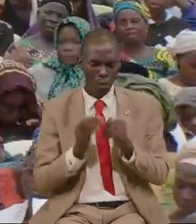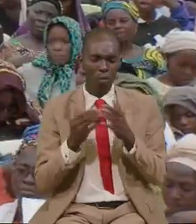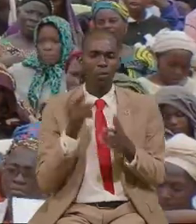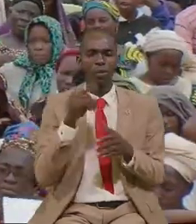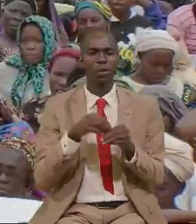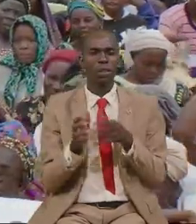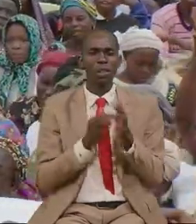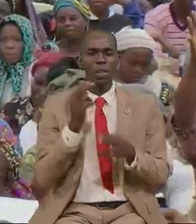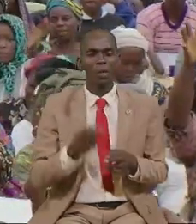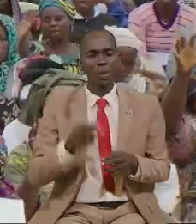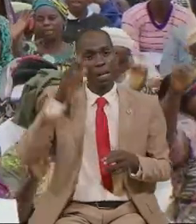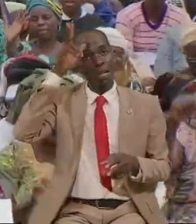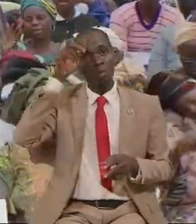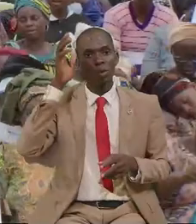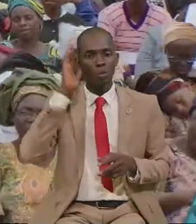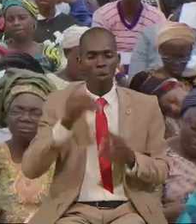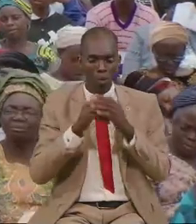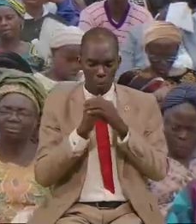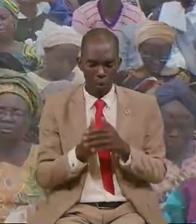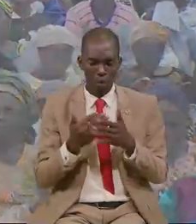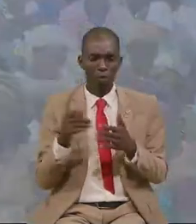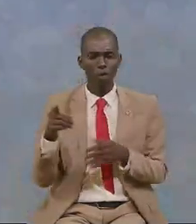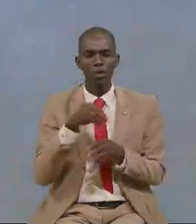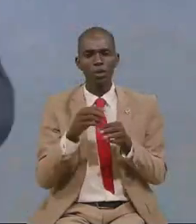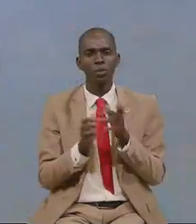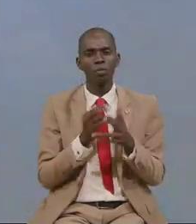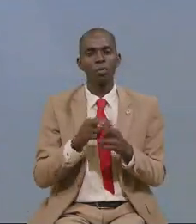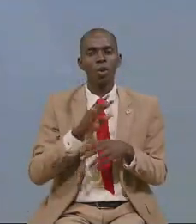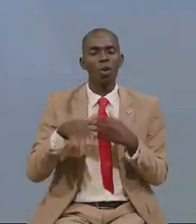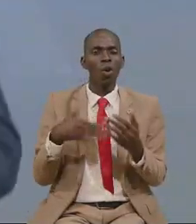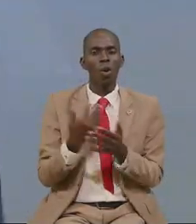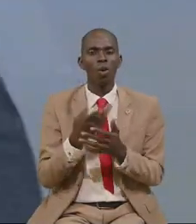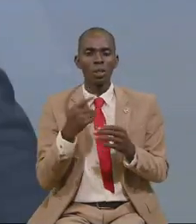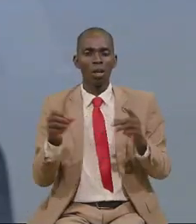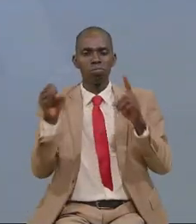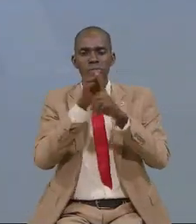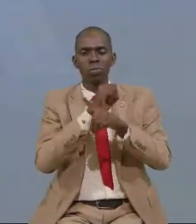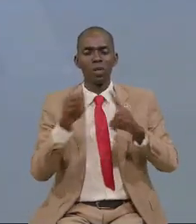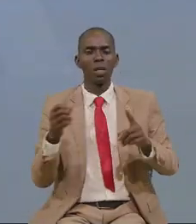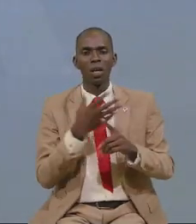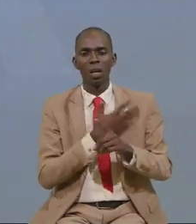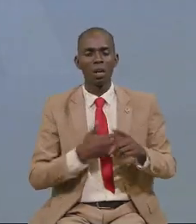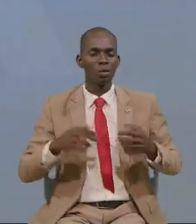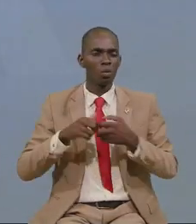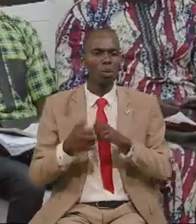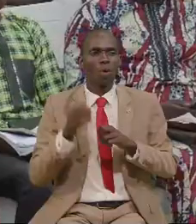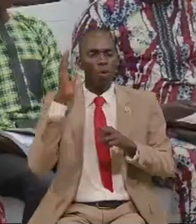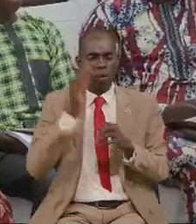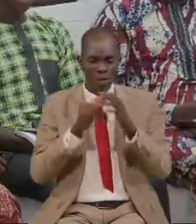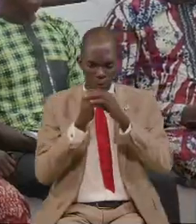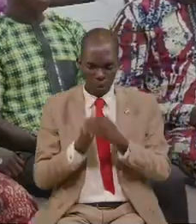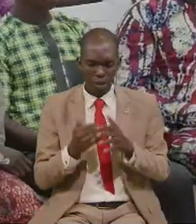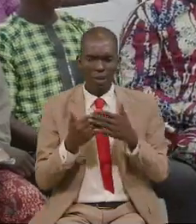bow before you. All those attacks and all those afflictions, they will bow before you in Jesus'